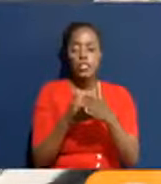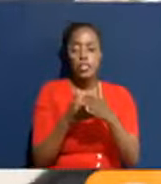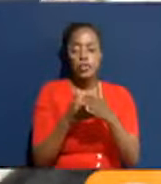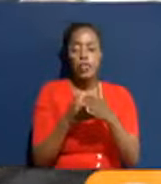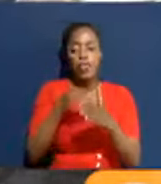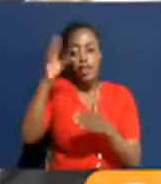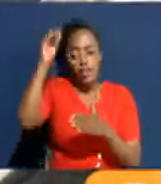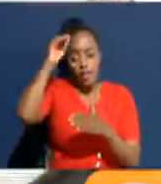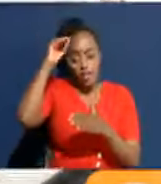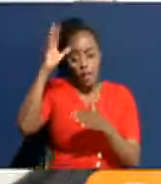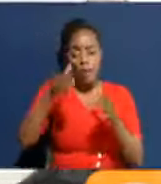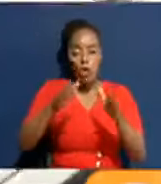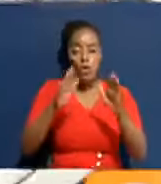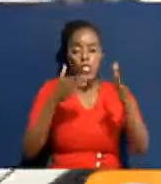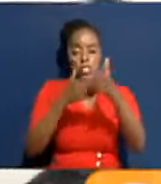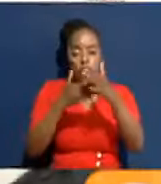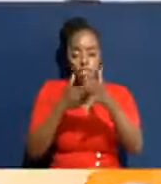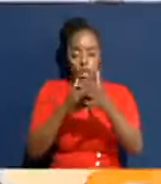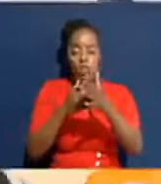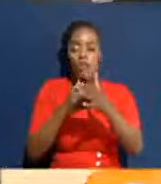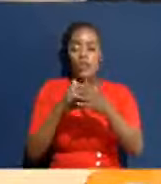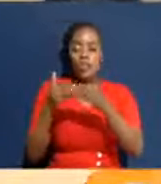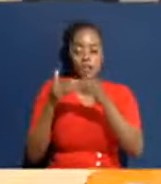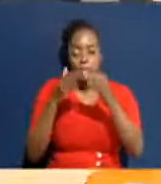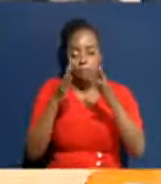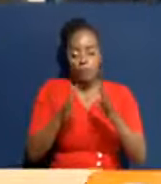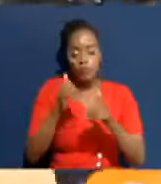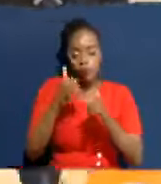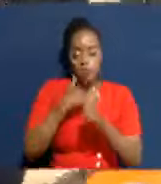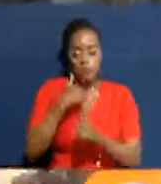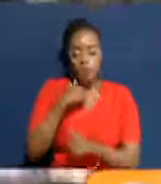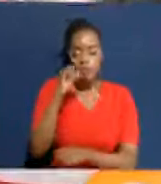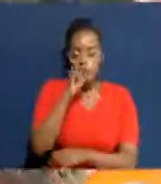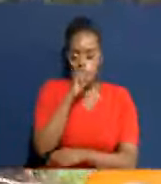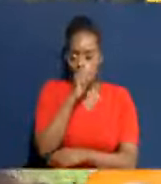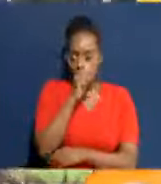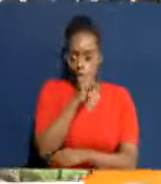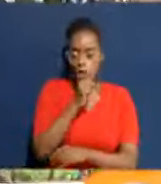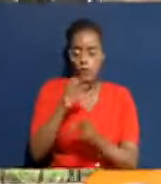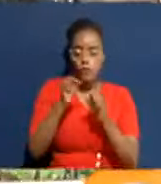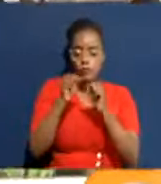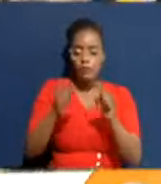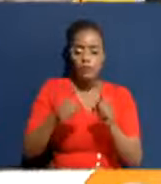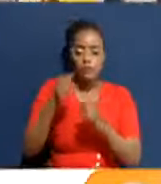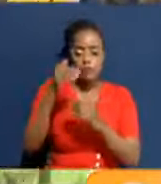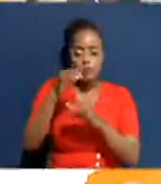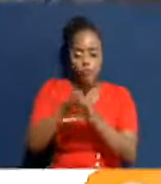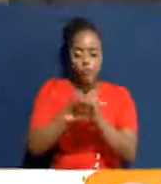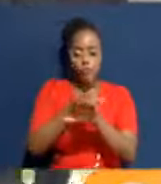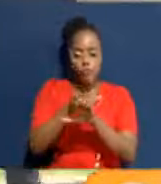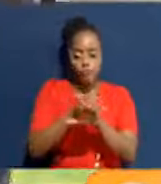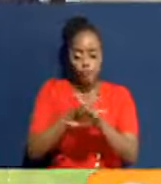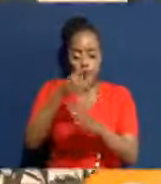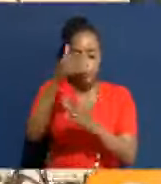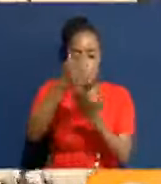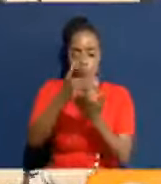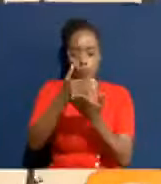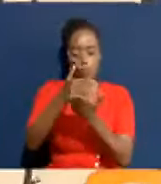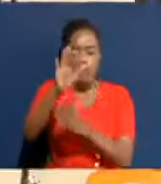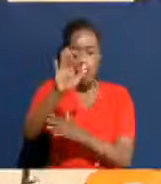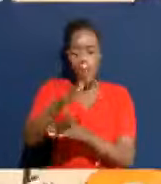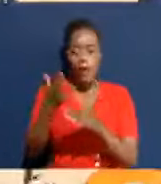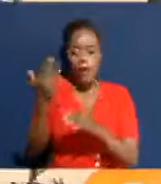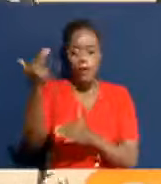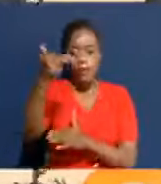At the Kiambu Road Junction, the opposition vehicle loaded with a sound system was forced to slow down. The driver parking it in